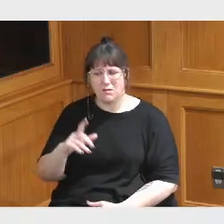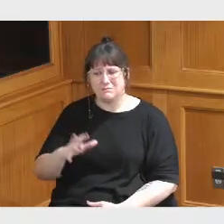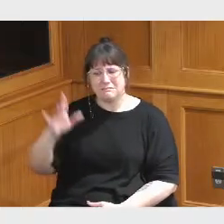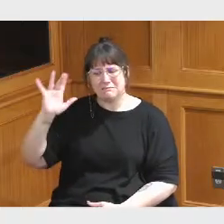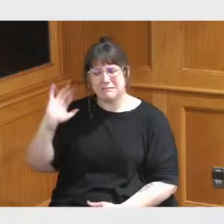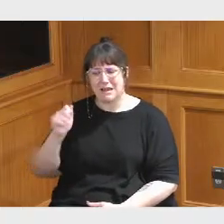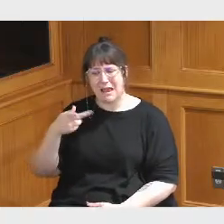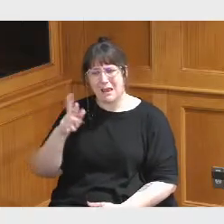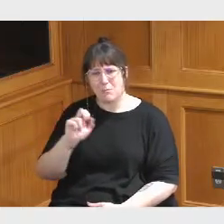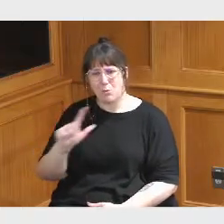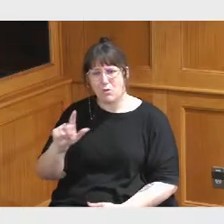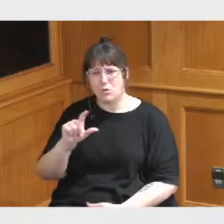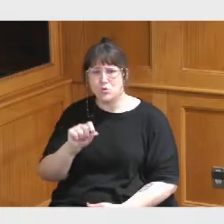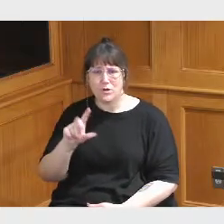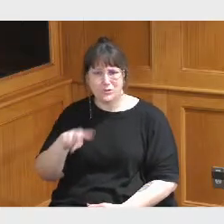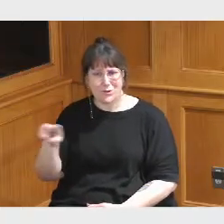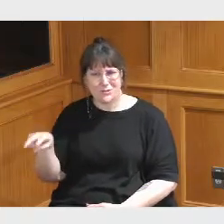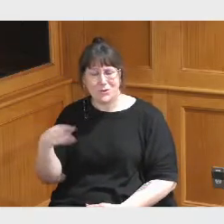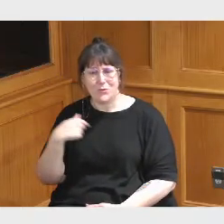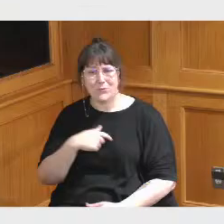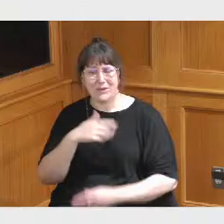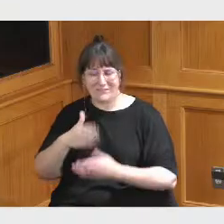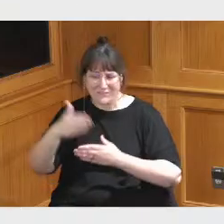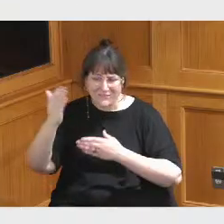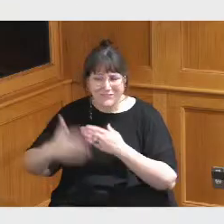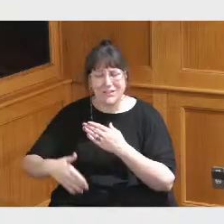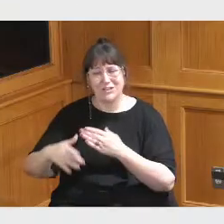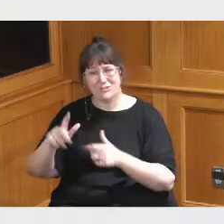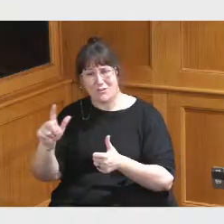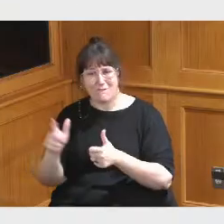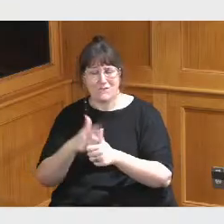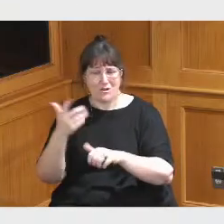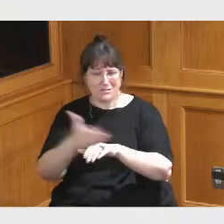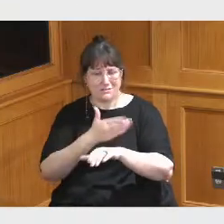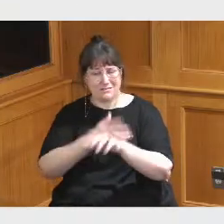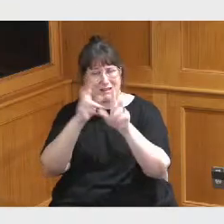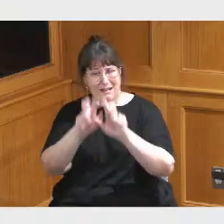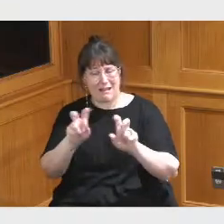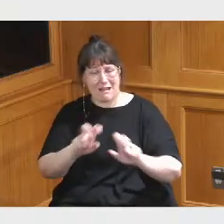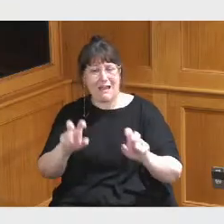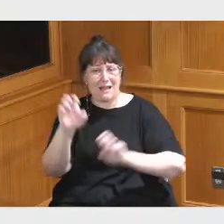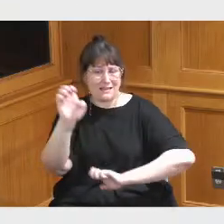April of 2022 when we completed the first facility condition assessment